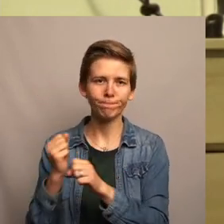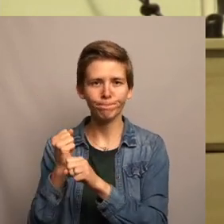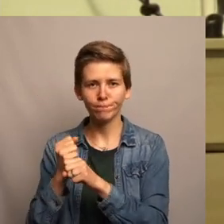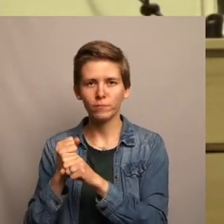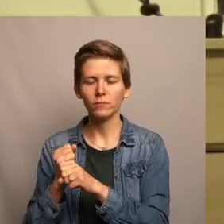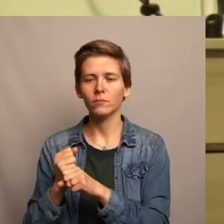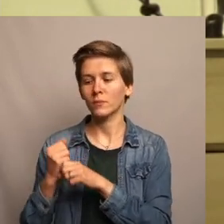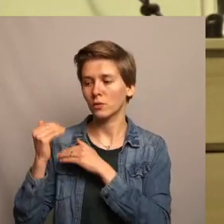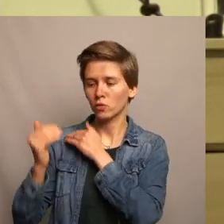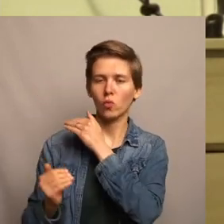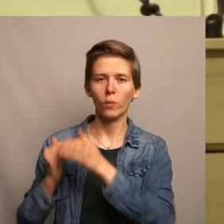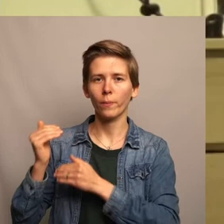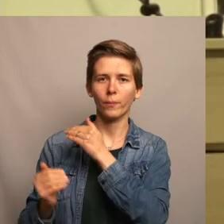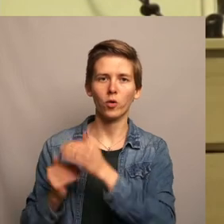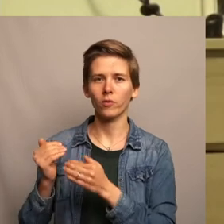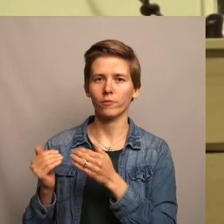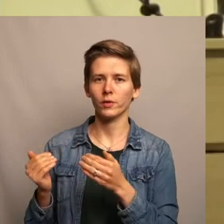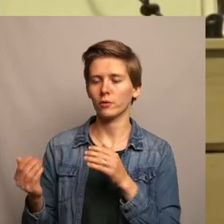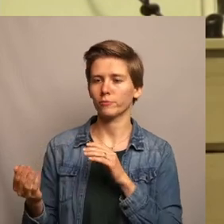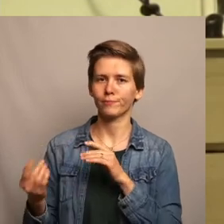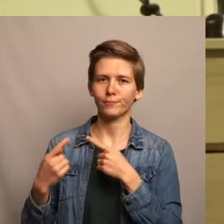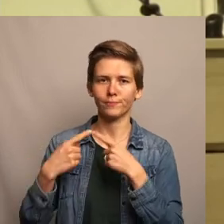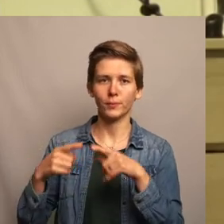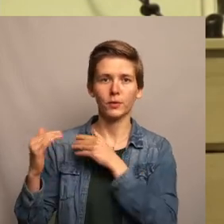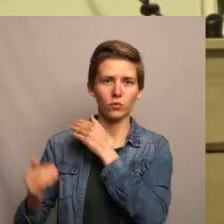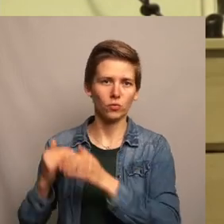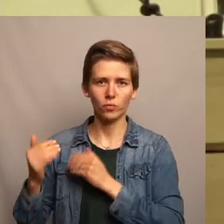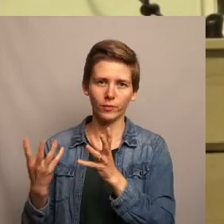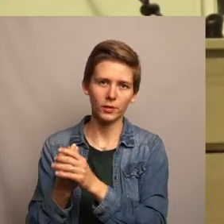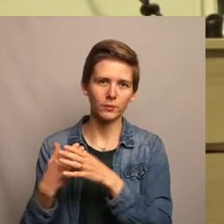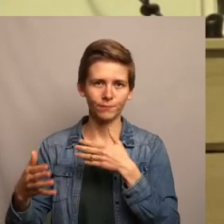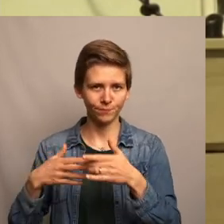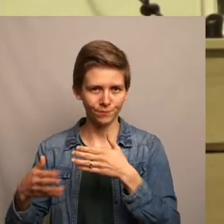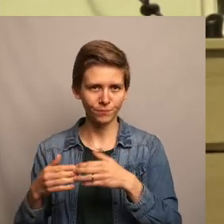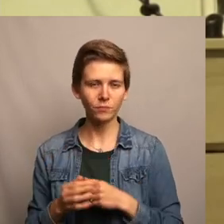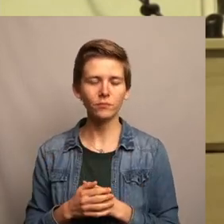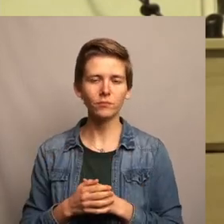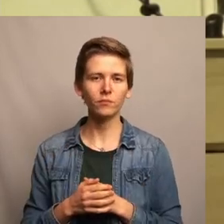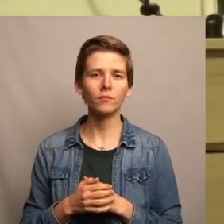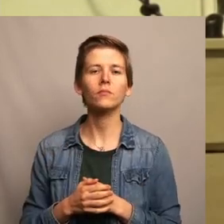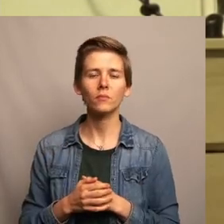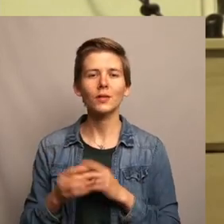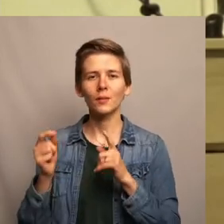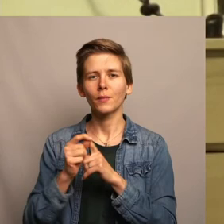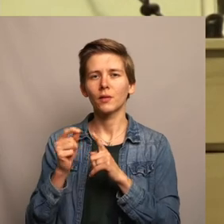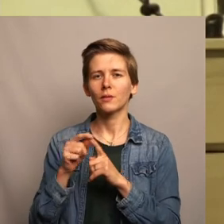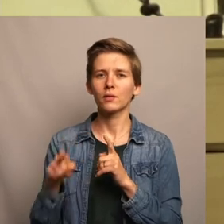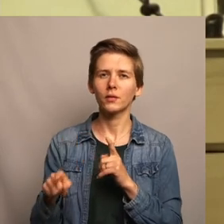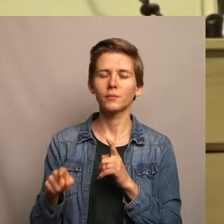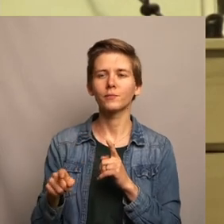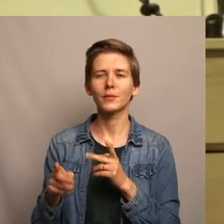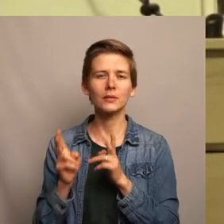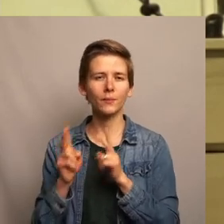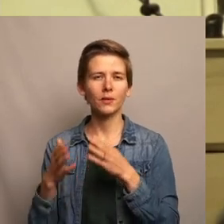in that sense, I think that even though there isn't a public or a mainstream discussion